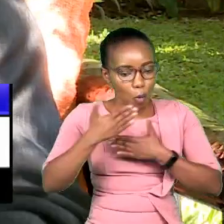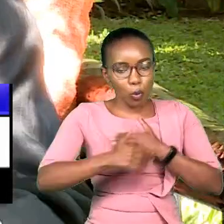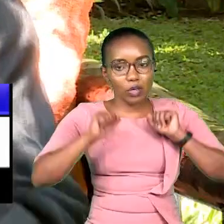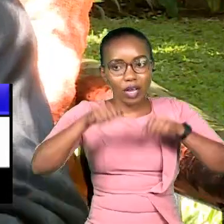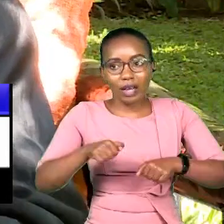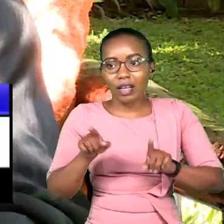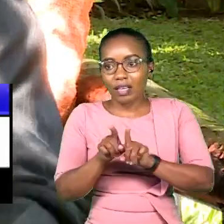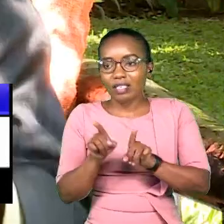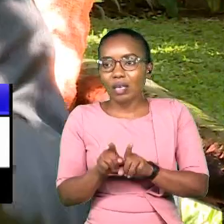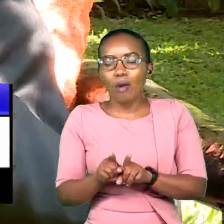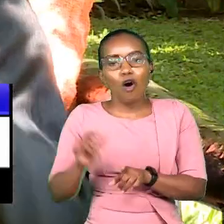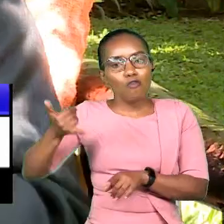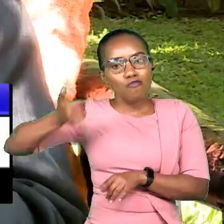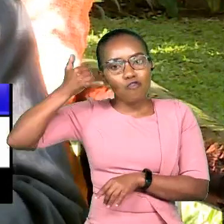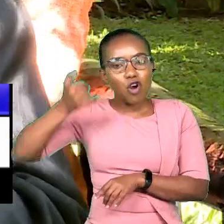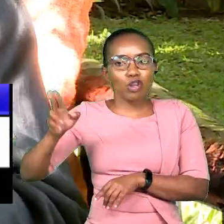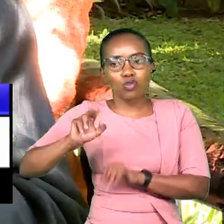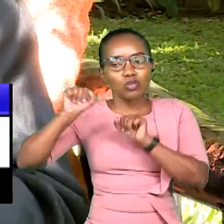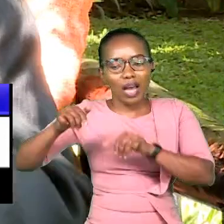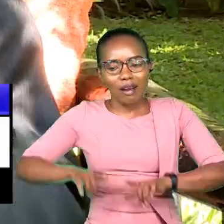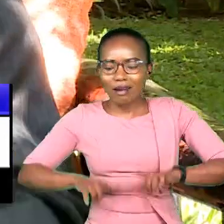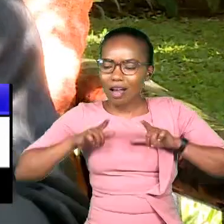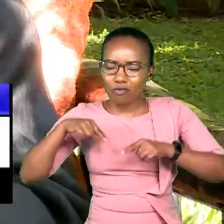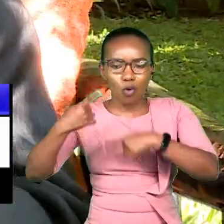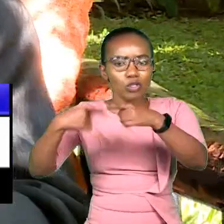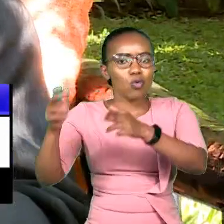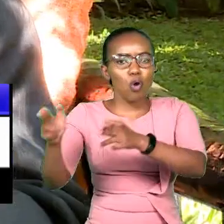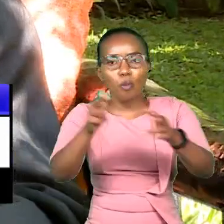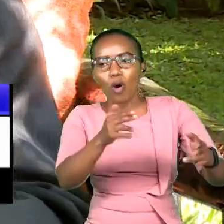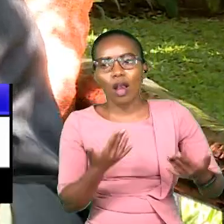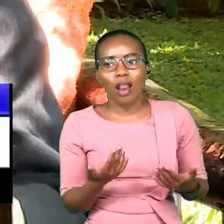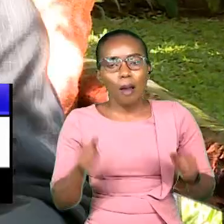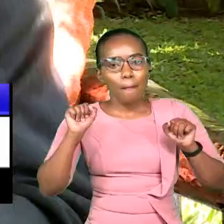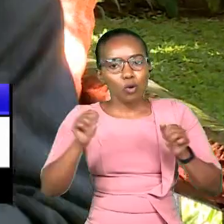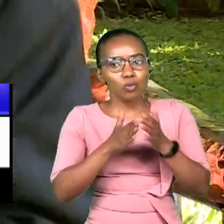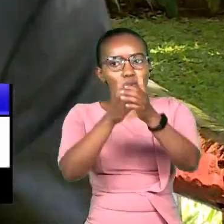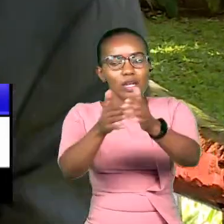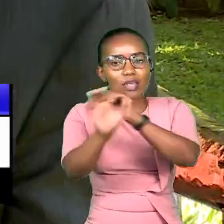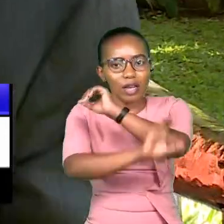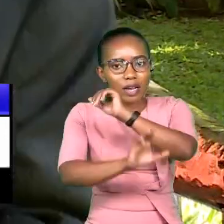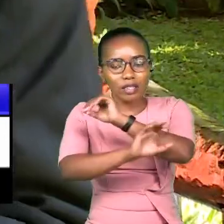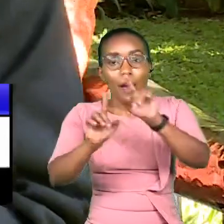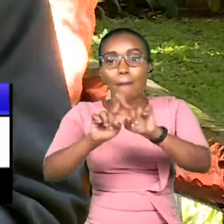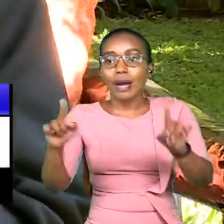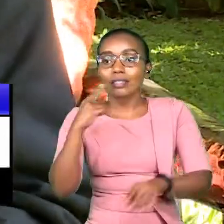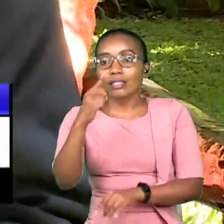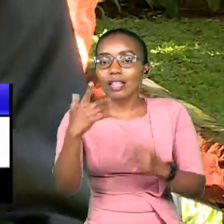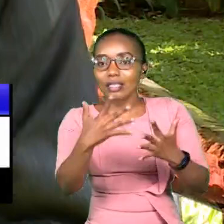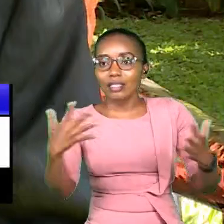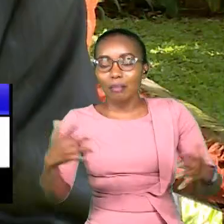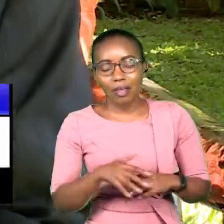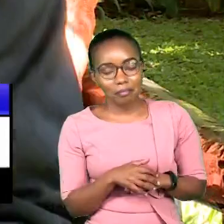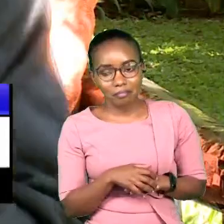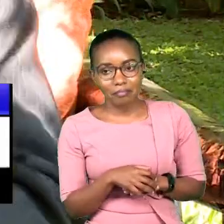to use the ordinary phone. Life goes on for me. I can actually lead this country. But I needed to tell you something that maybe nobody will tell